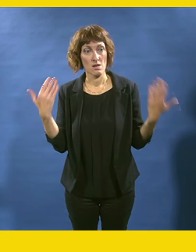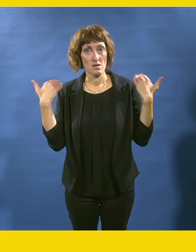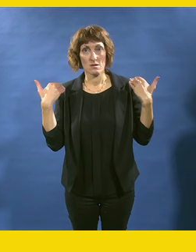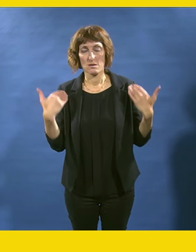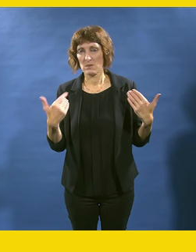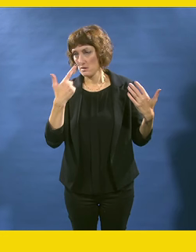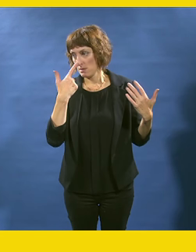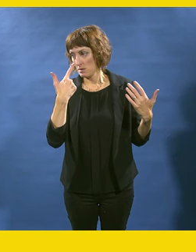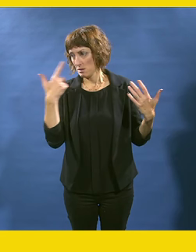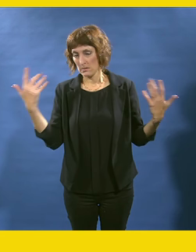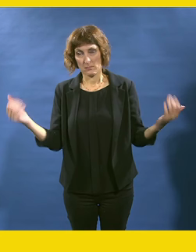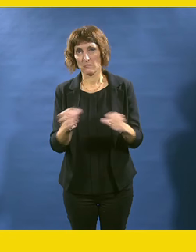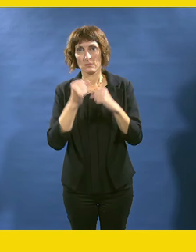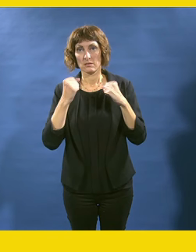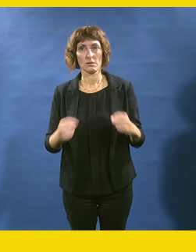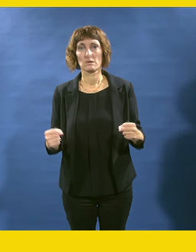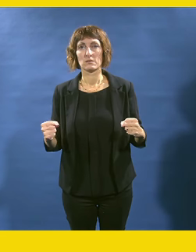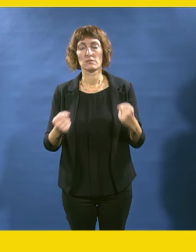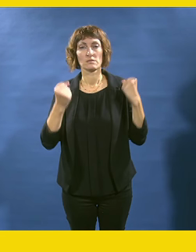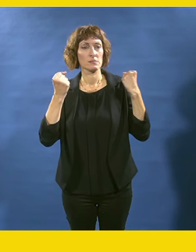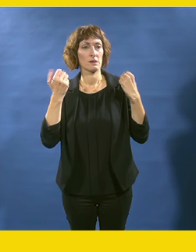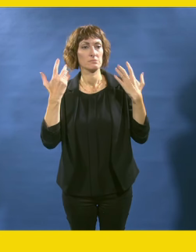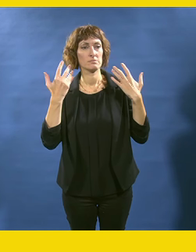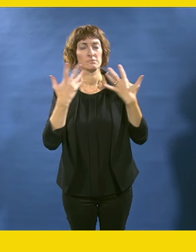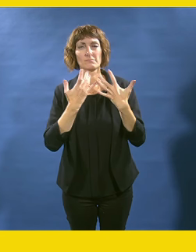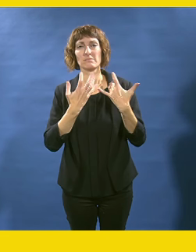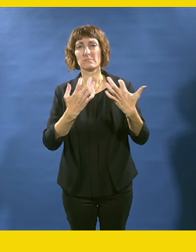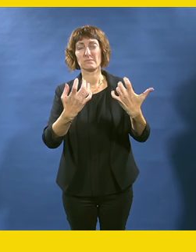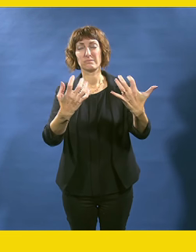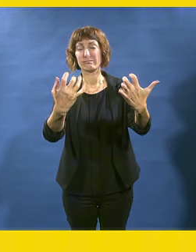individuals who believe in feminism.